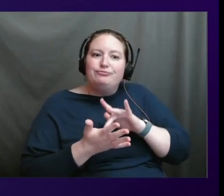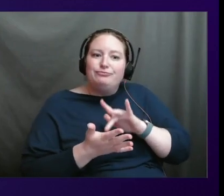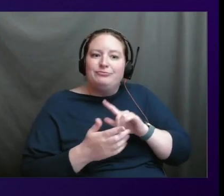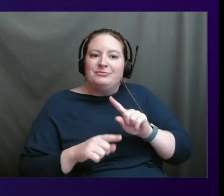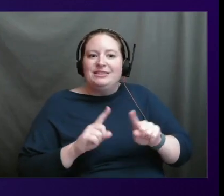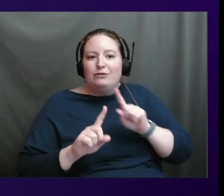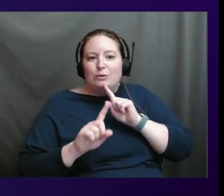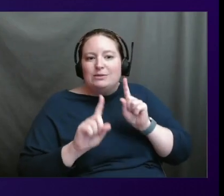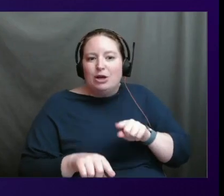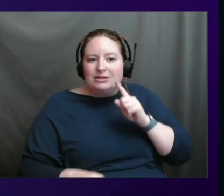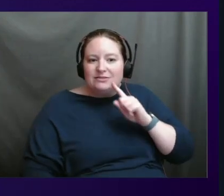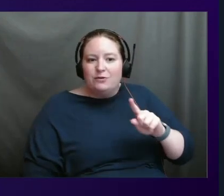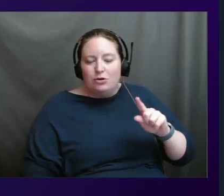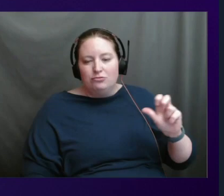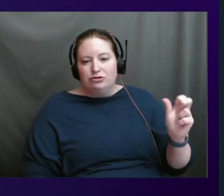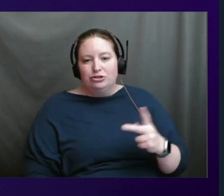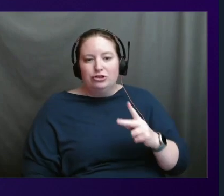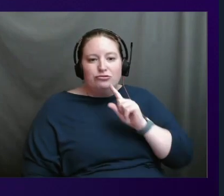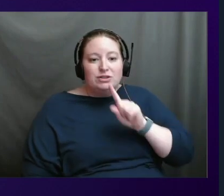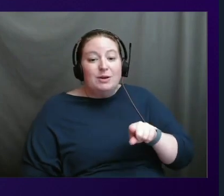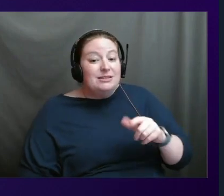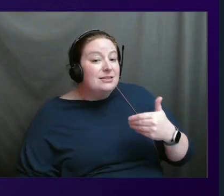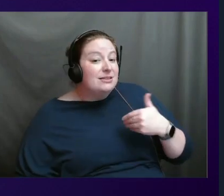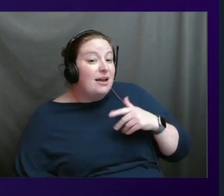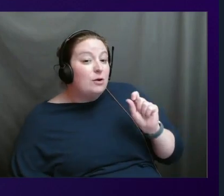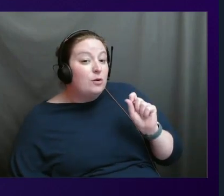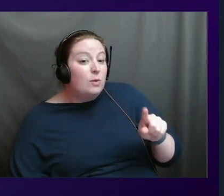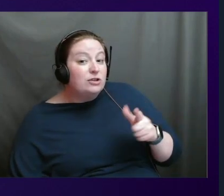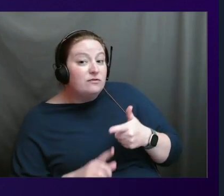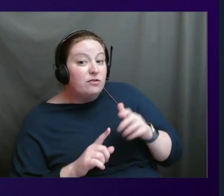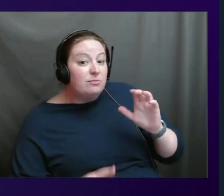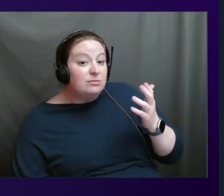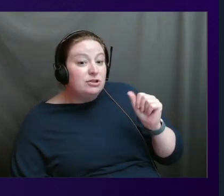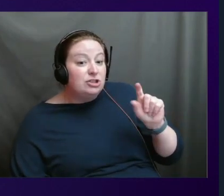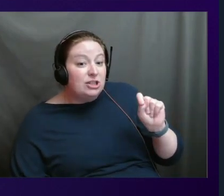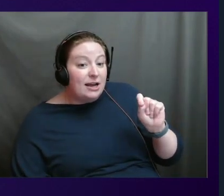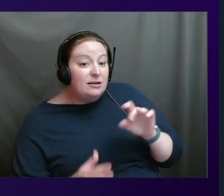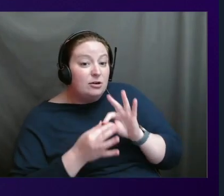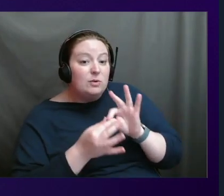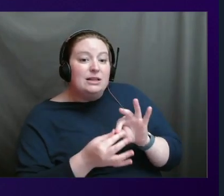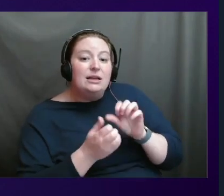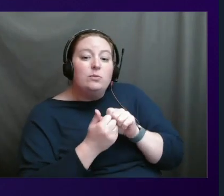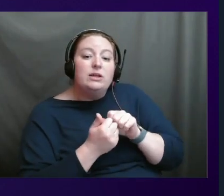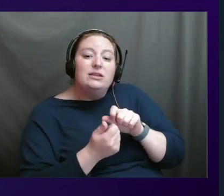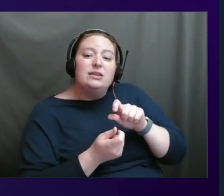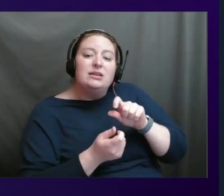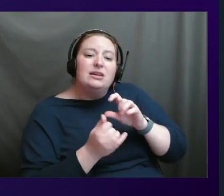responses. Got a question from chat around tuning to an individual,